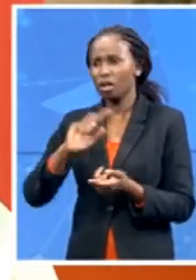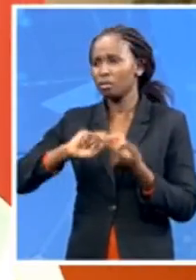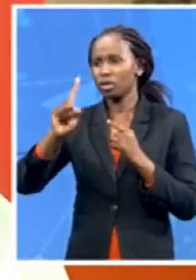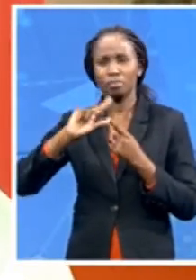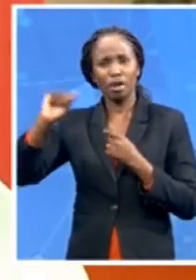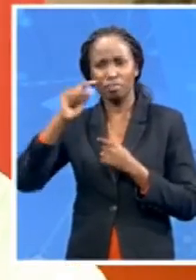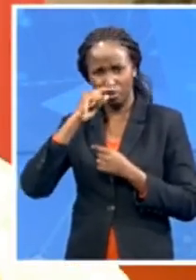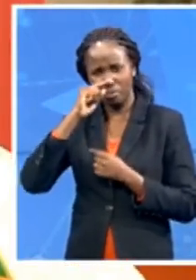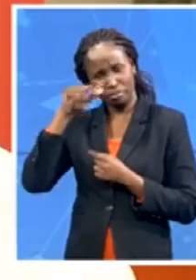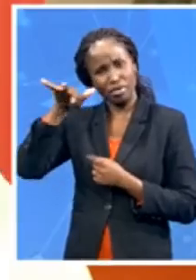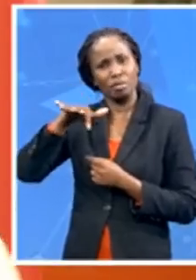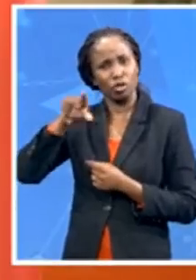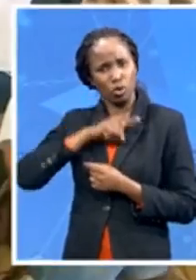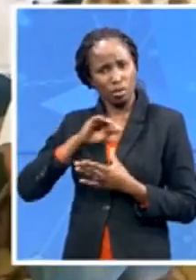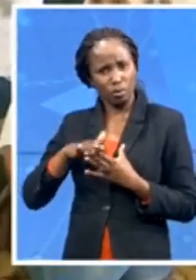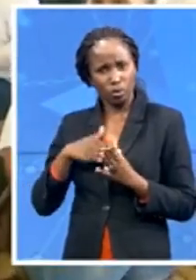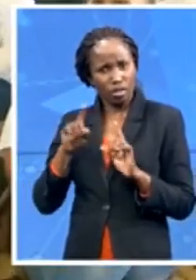zabo lamasela mandla.